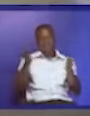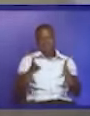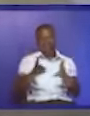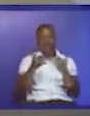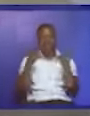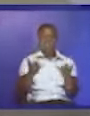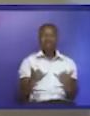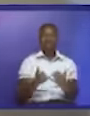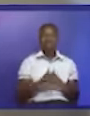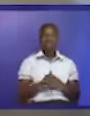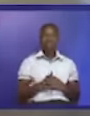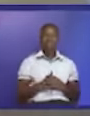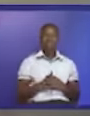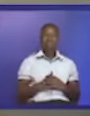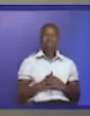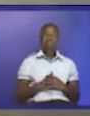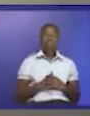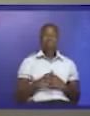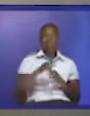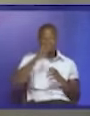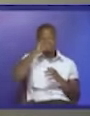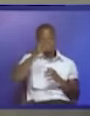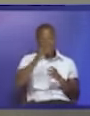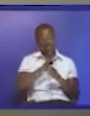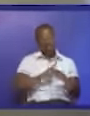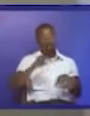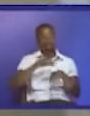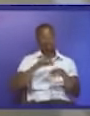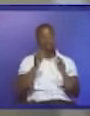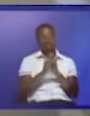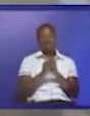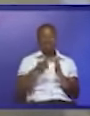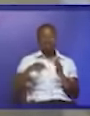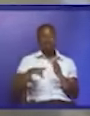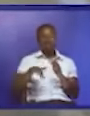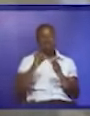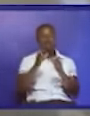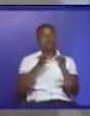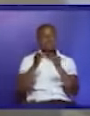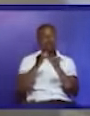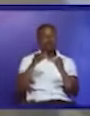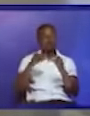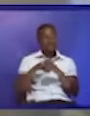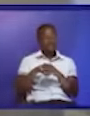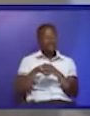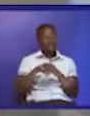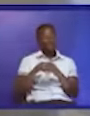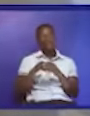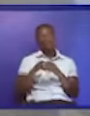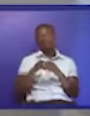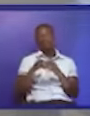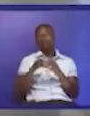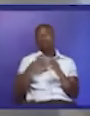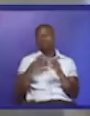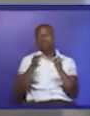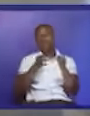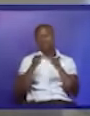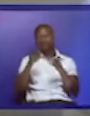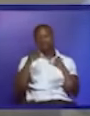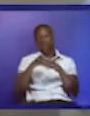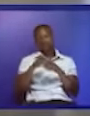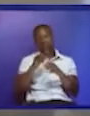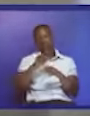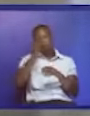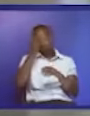now. The intelligence of the kingdom that can find expression economically, can find expression